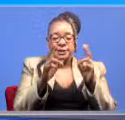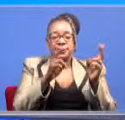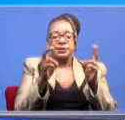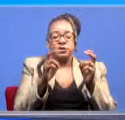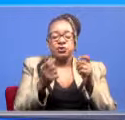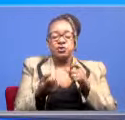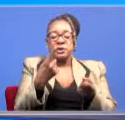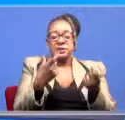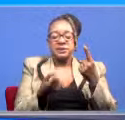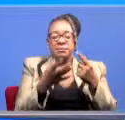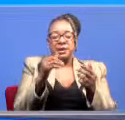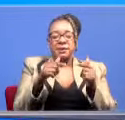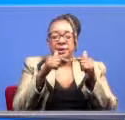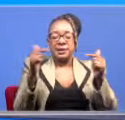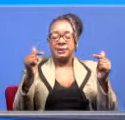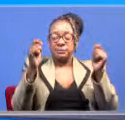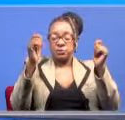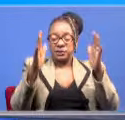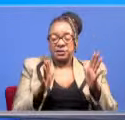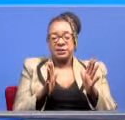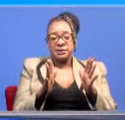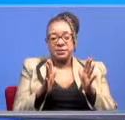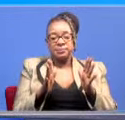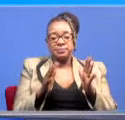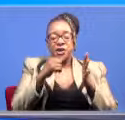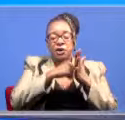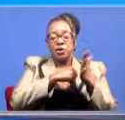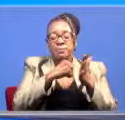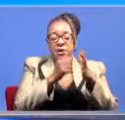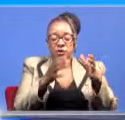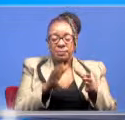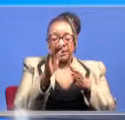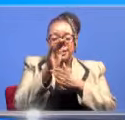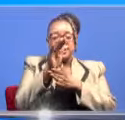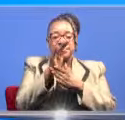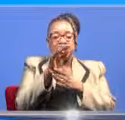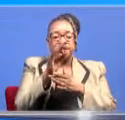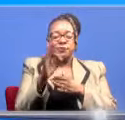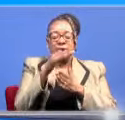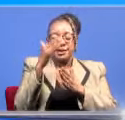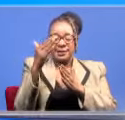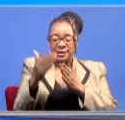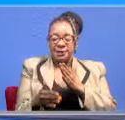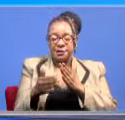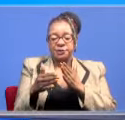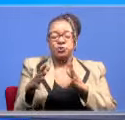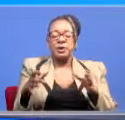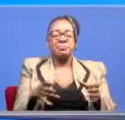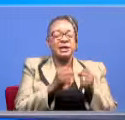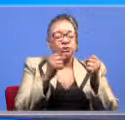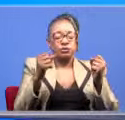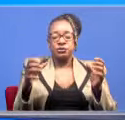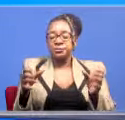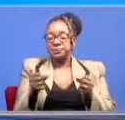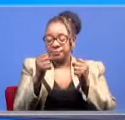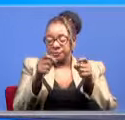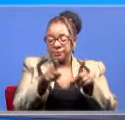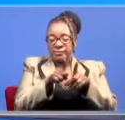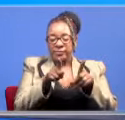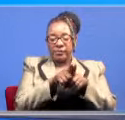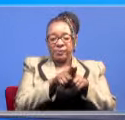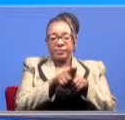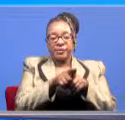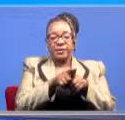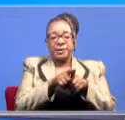by the anti-tax protesters. The lobby groups are also calling for an end to the ongoing abductions, as well